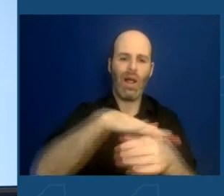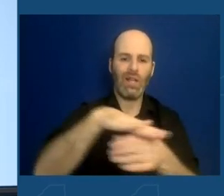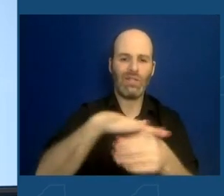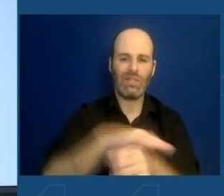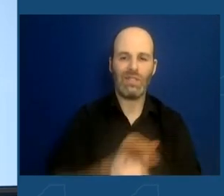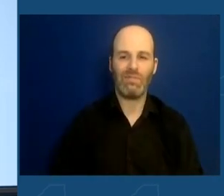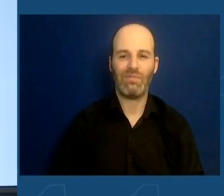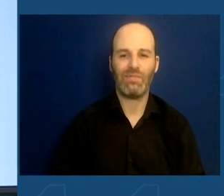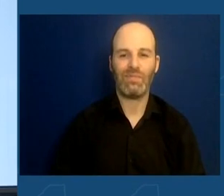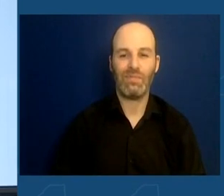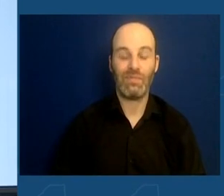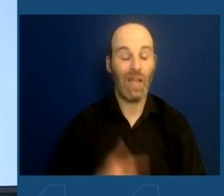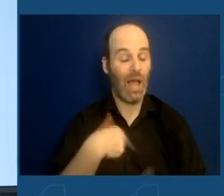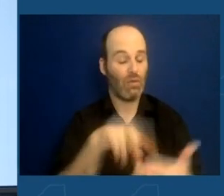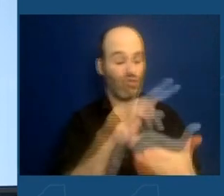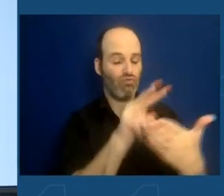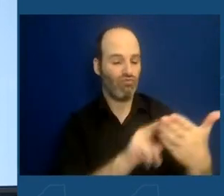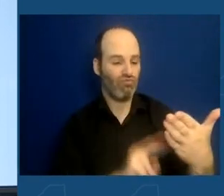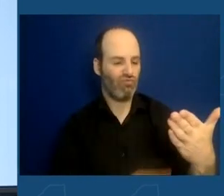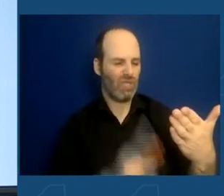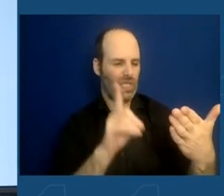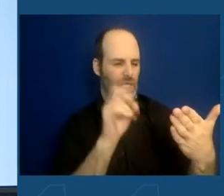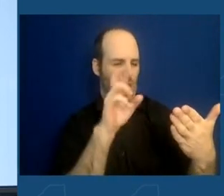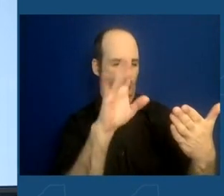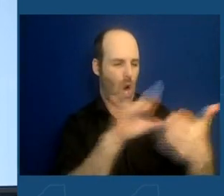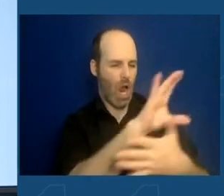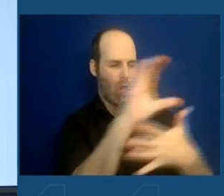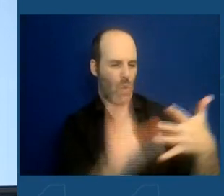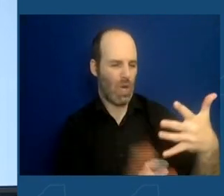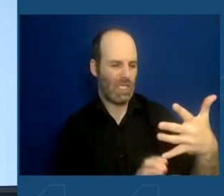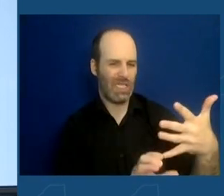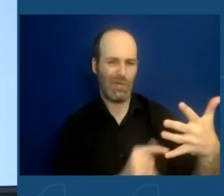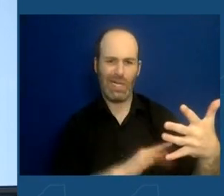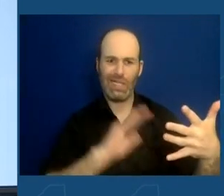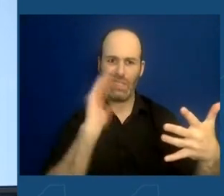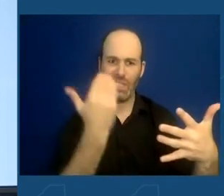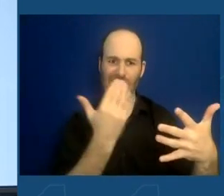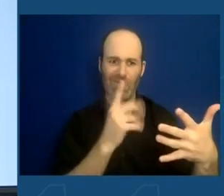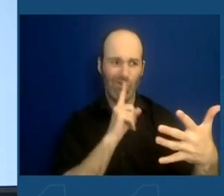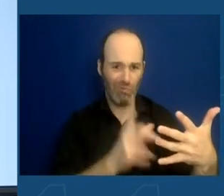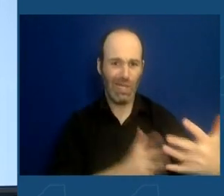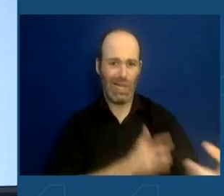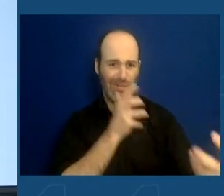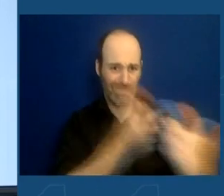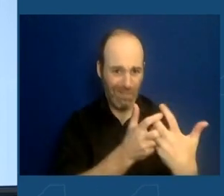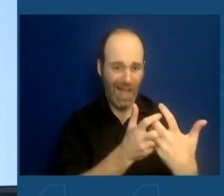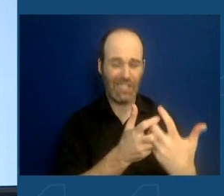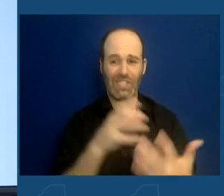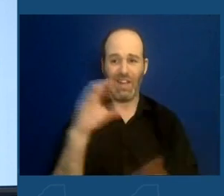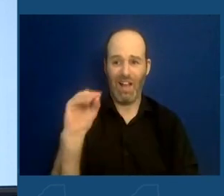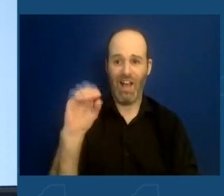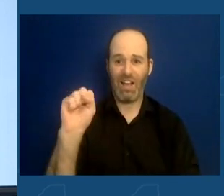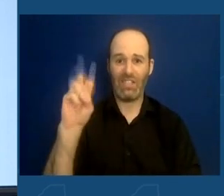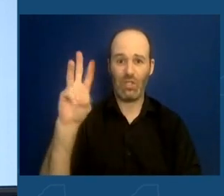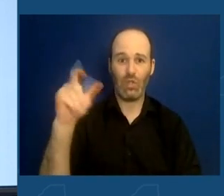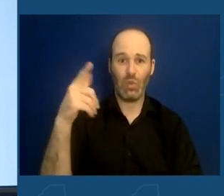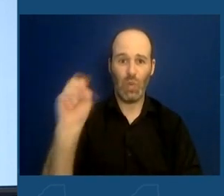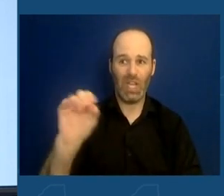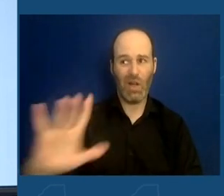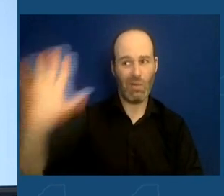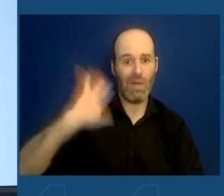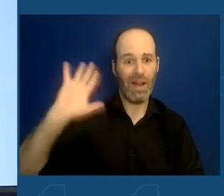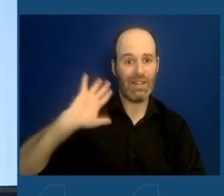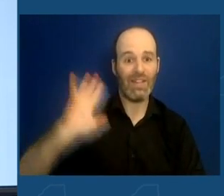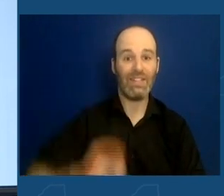through the criteria, it almost was like the program was written for Oswego at that particular time. And as